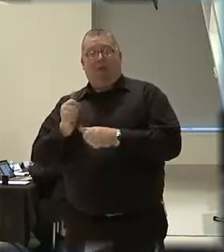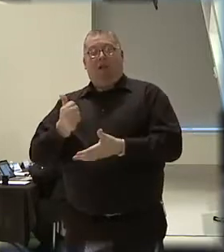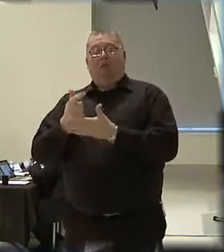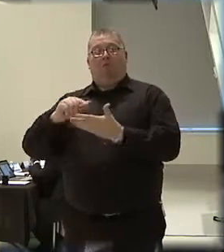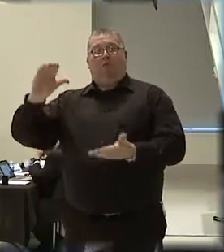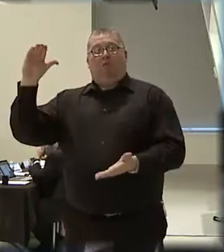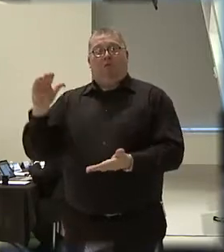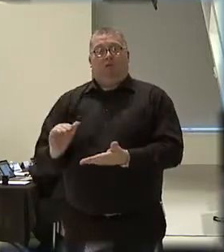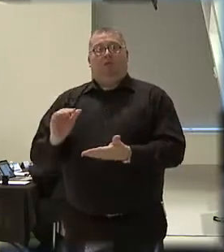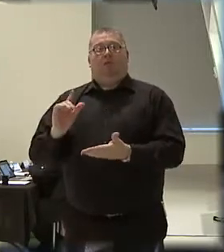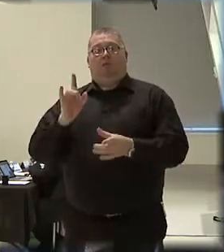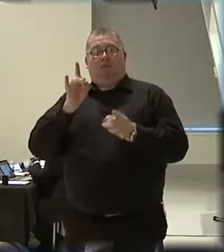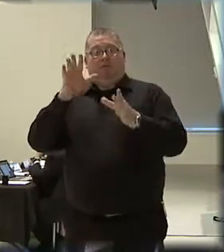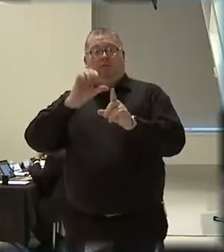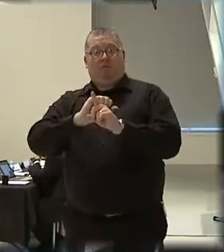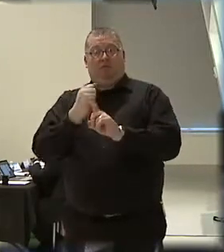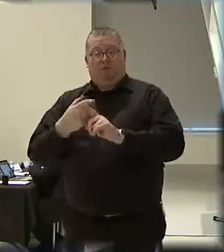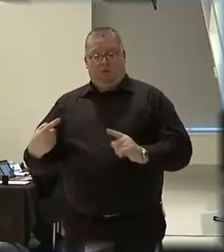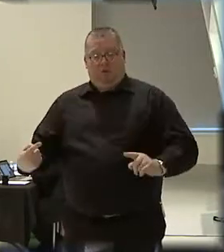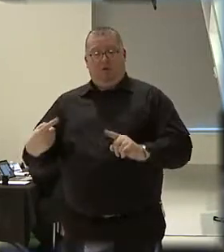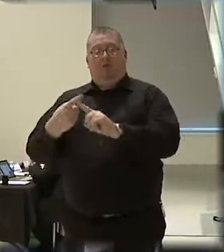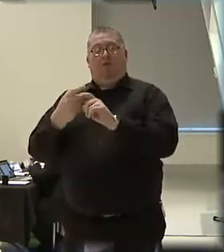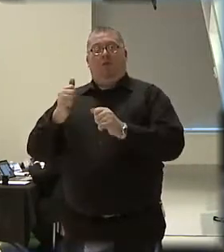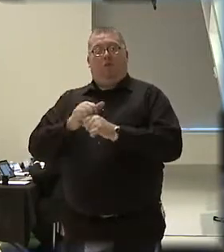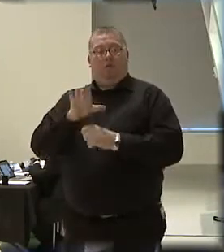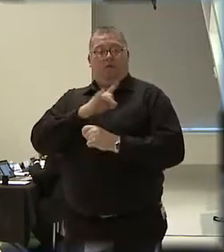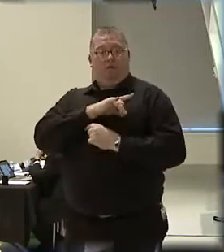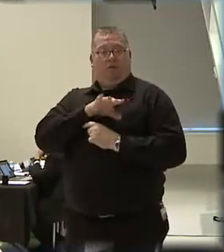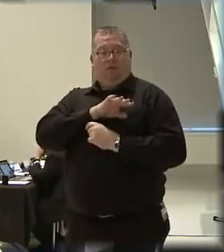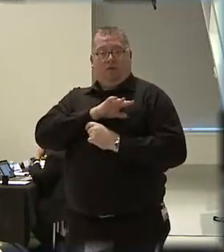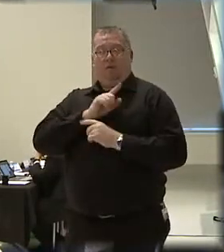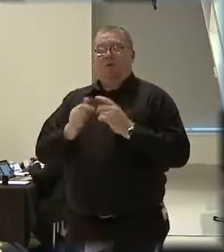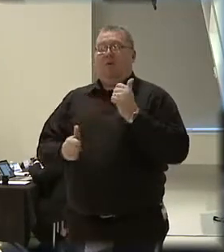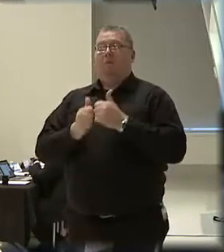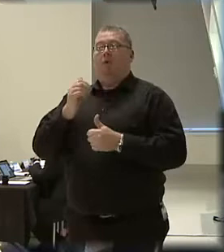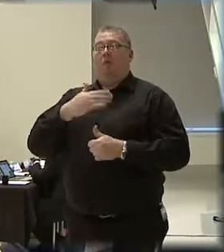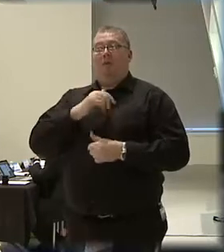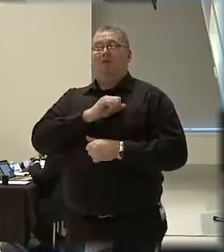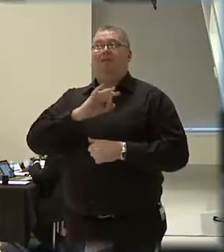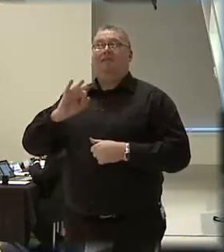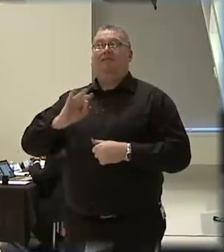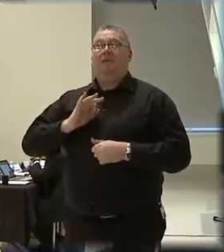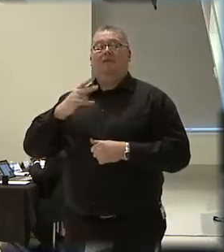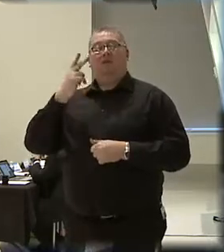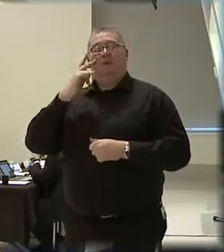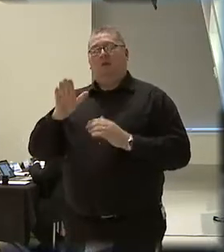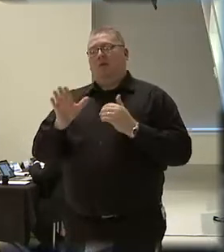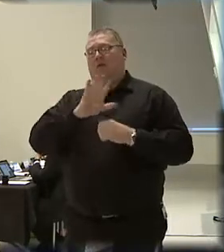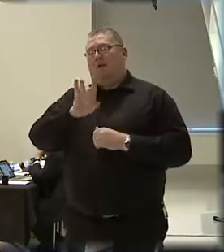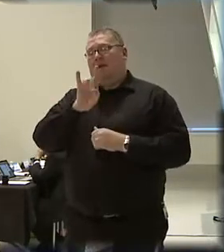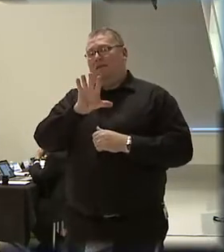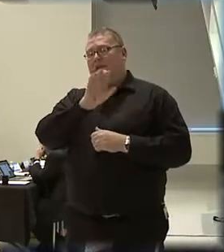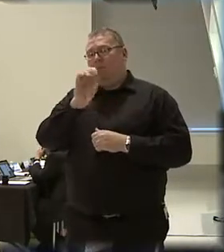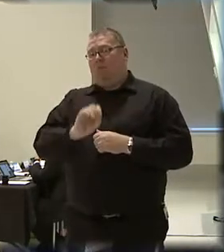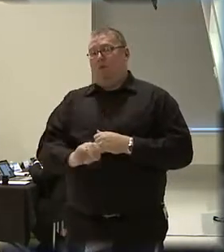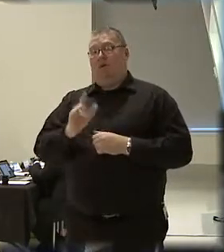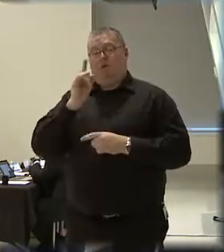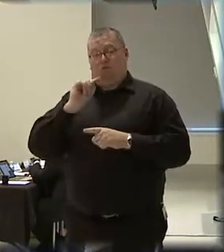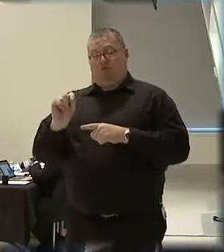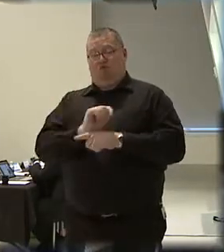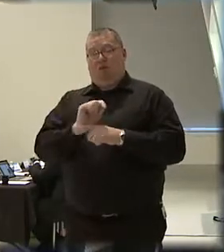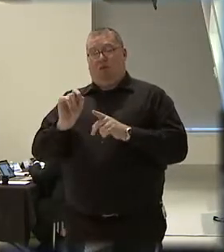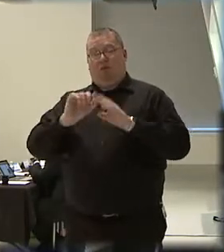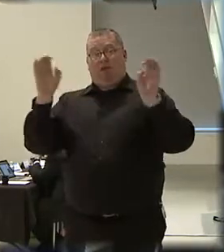de-escalating conflict encounters. Majority of my personnel, now 85%, have been trained in crisis